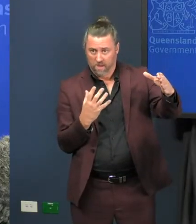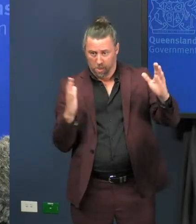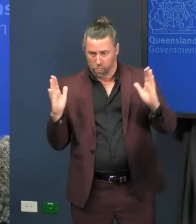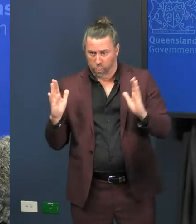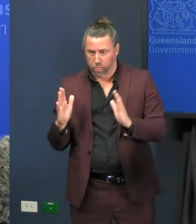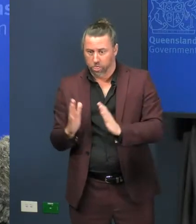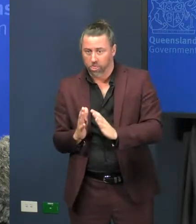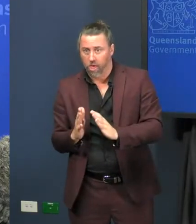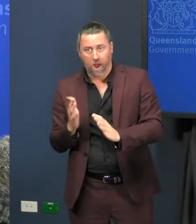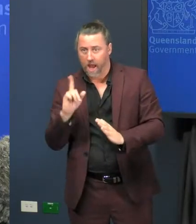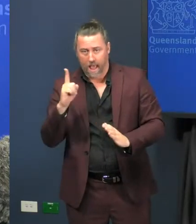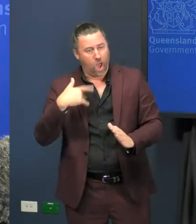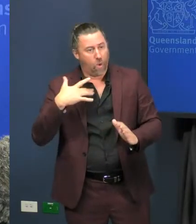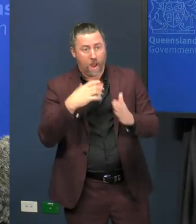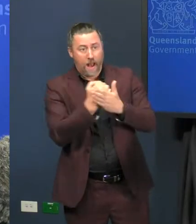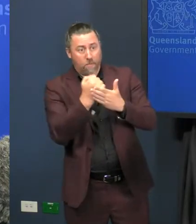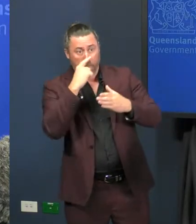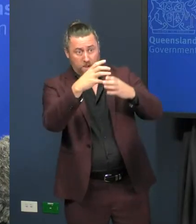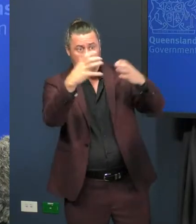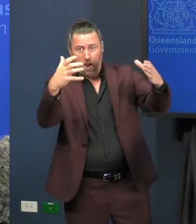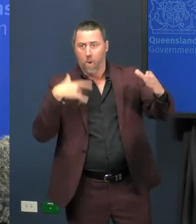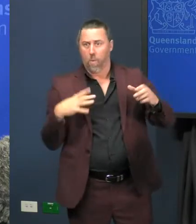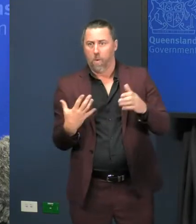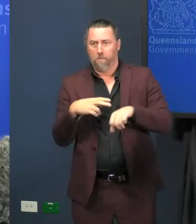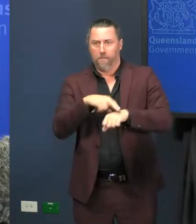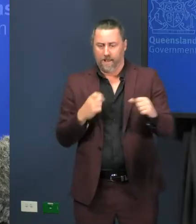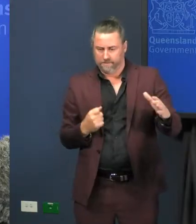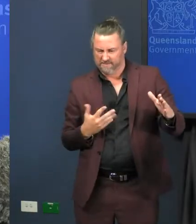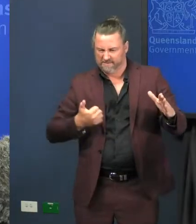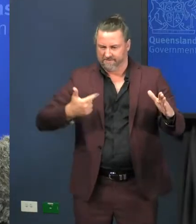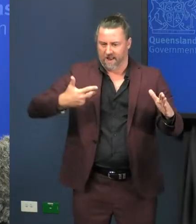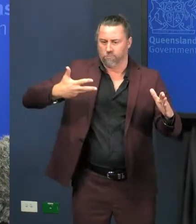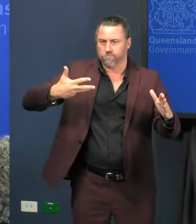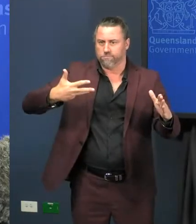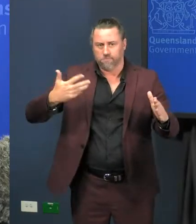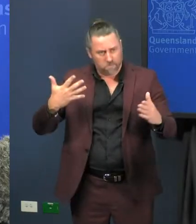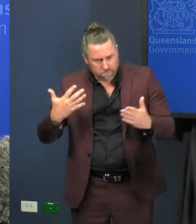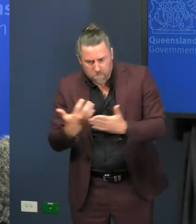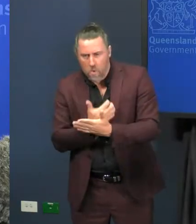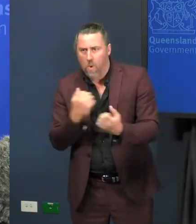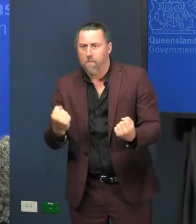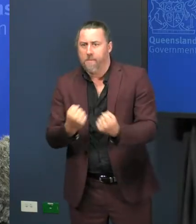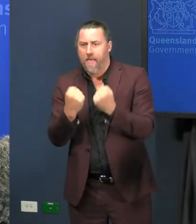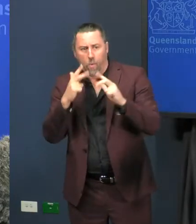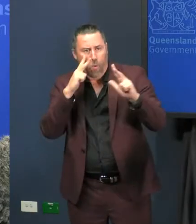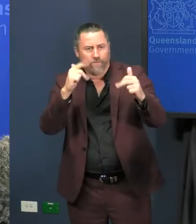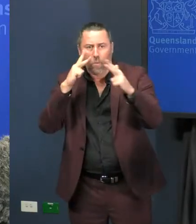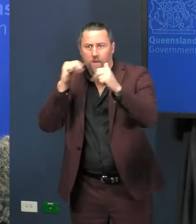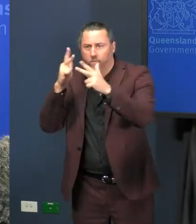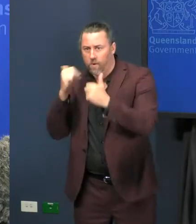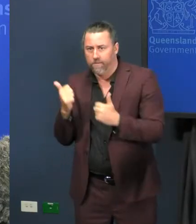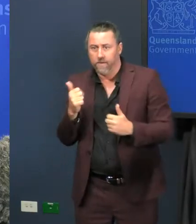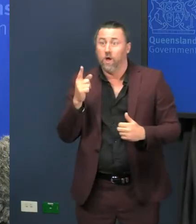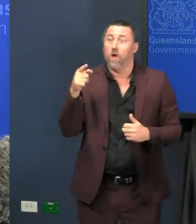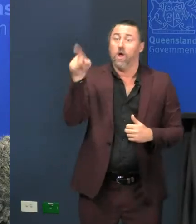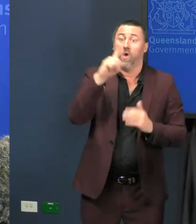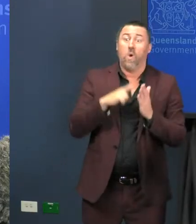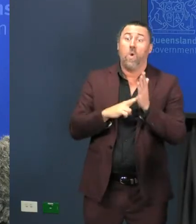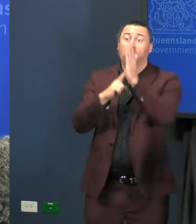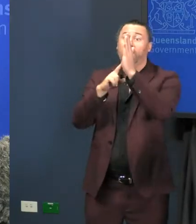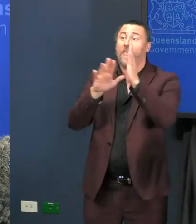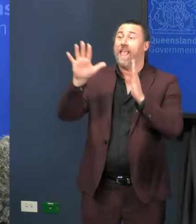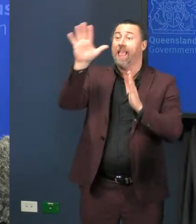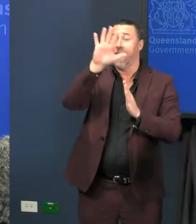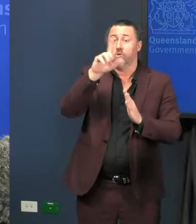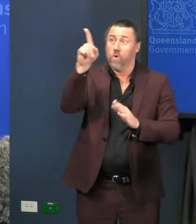assure you every change will be about making things stronger. And when people in the far north speak, I listen. And